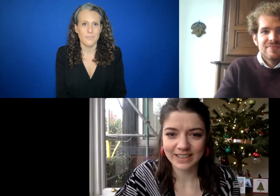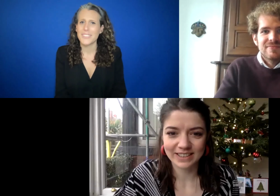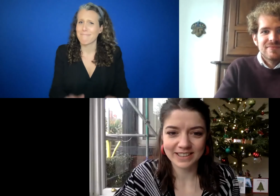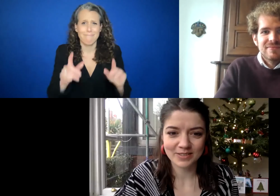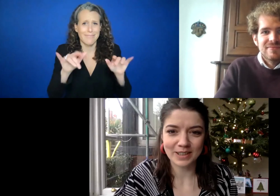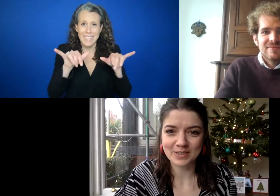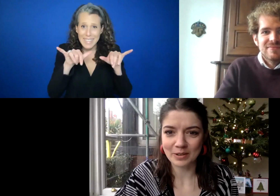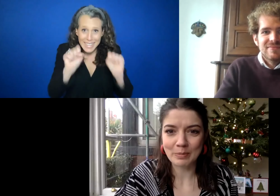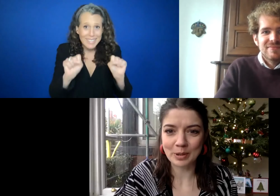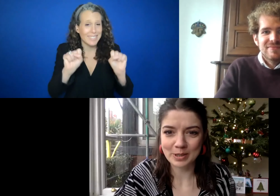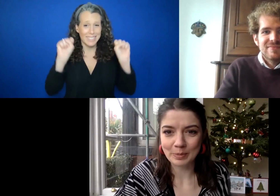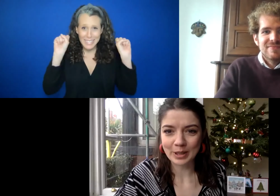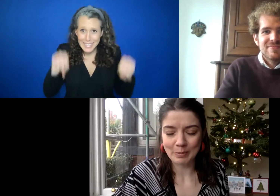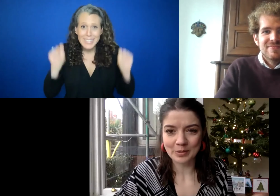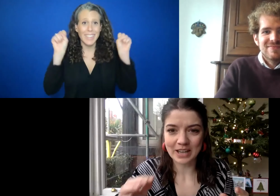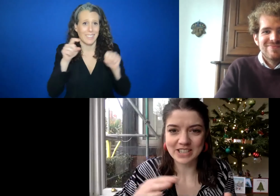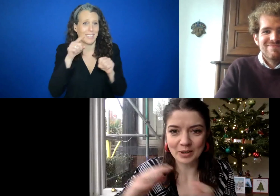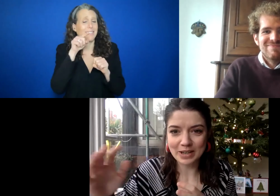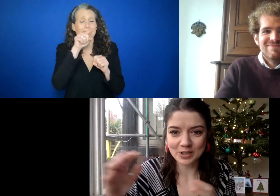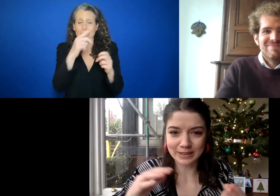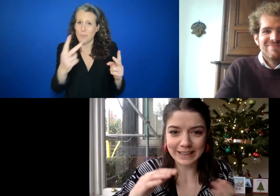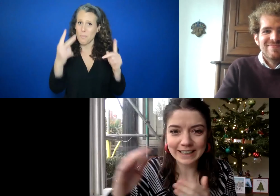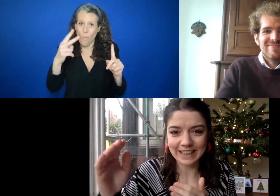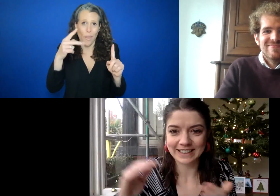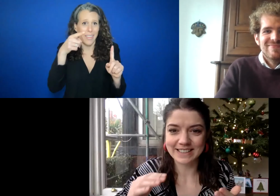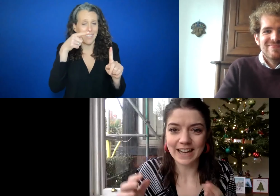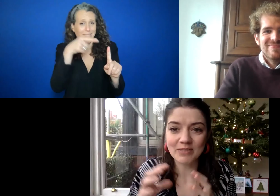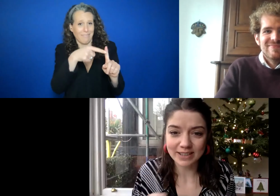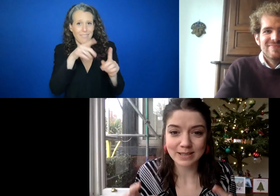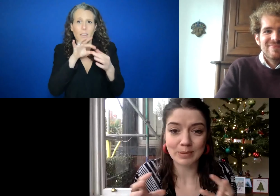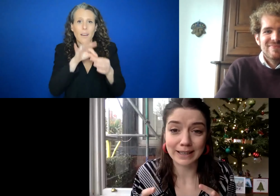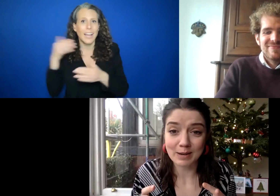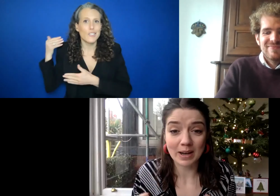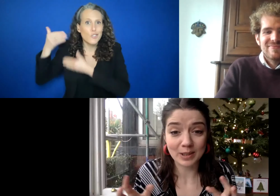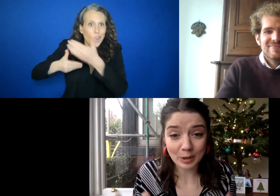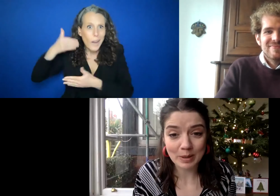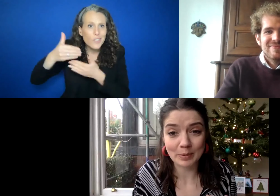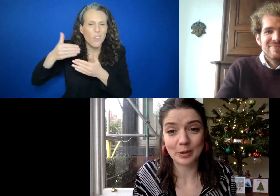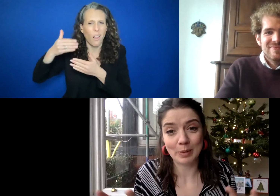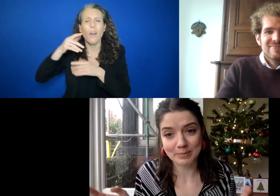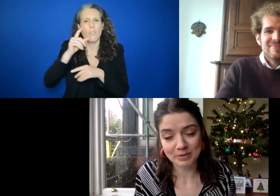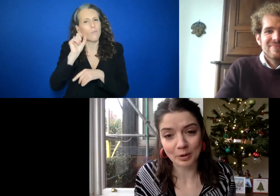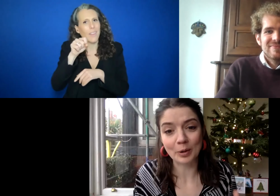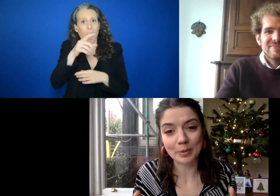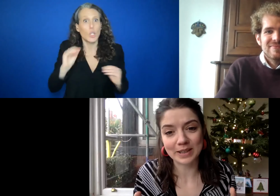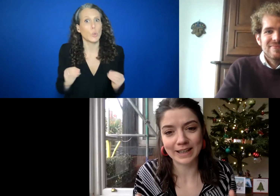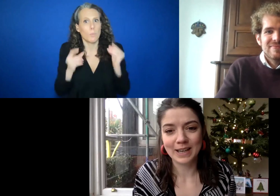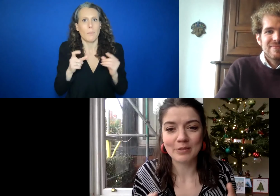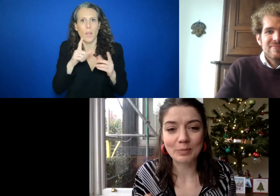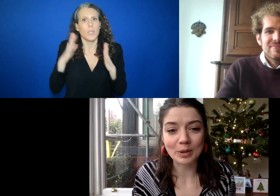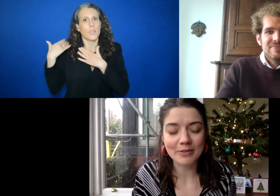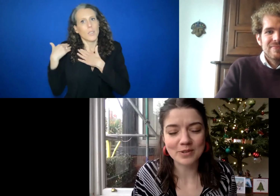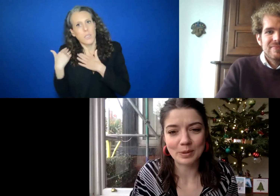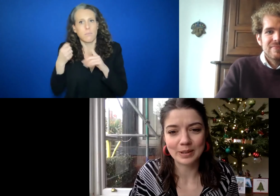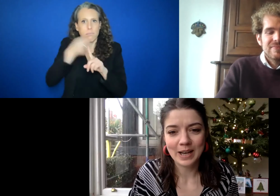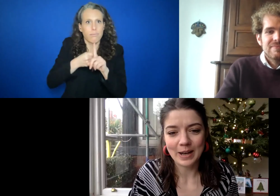Absolutely, I think that's a very important point about that generational link and advocacy being led by younger people who perhaps have grown up with it and